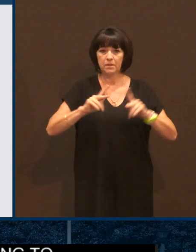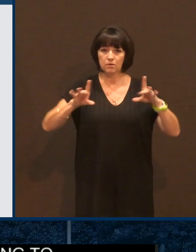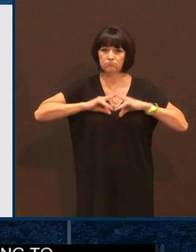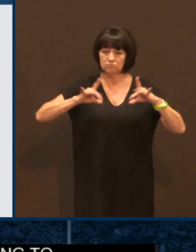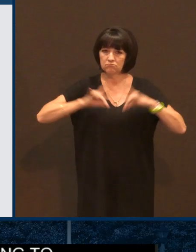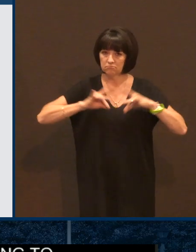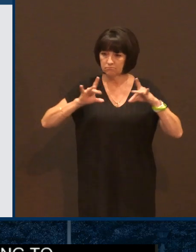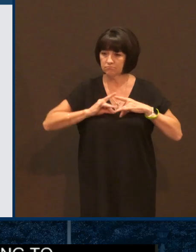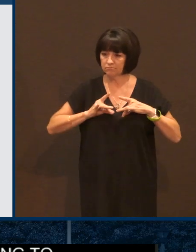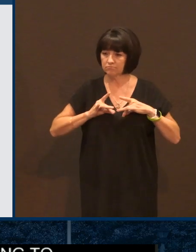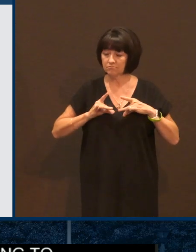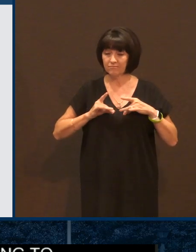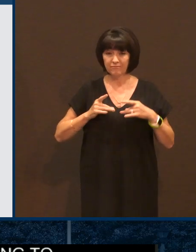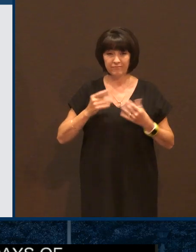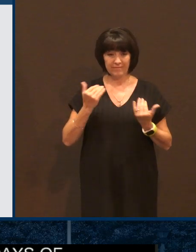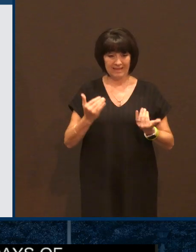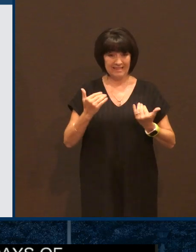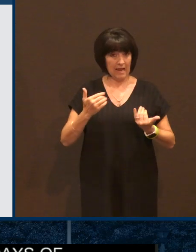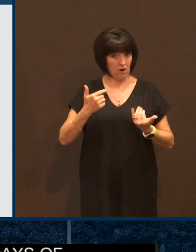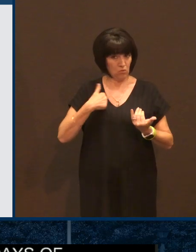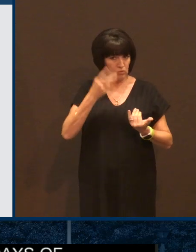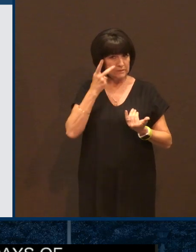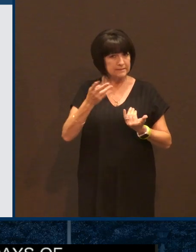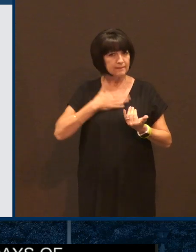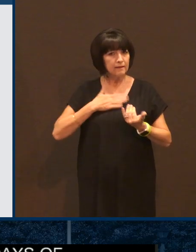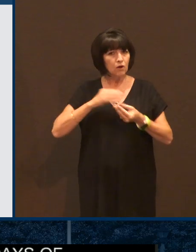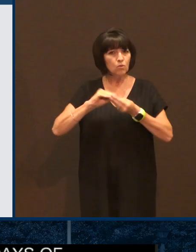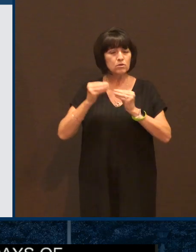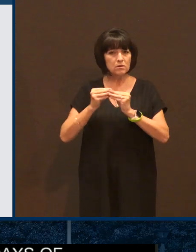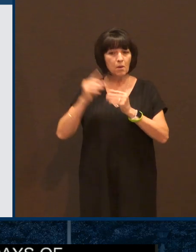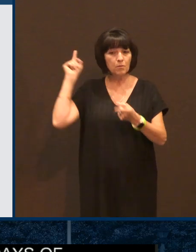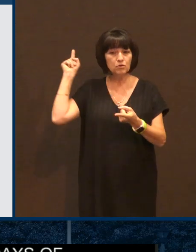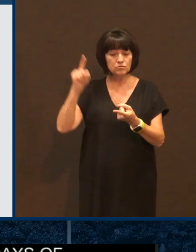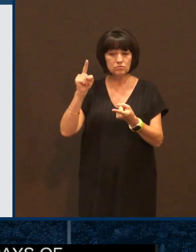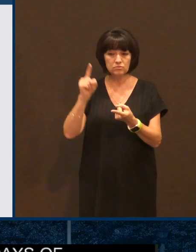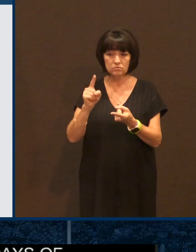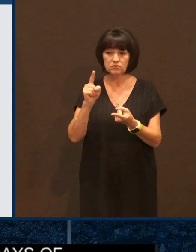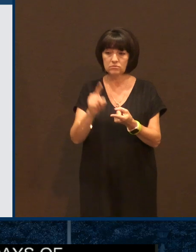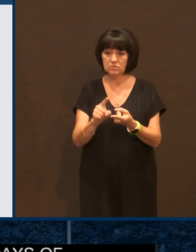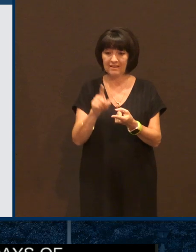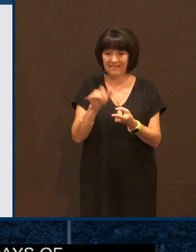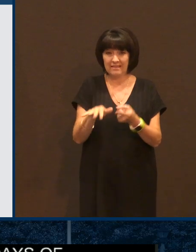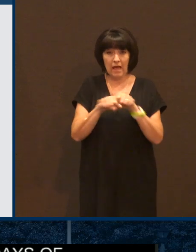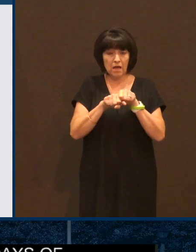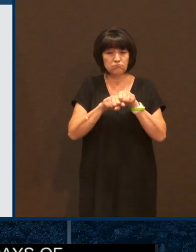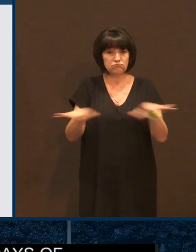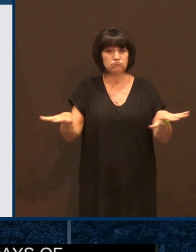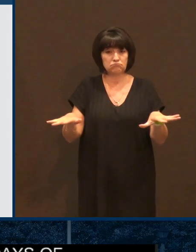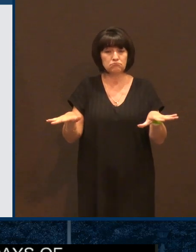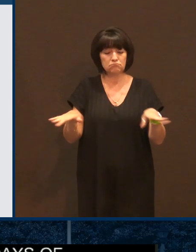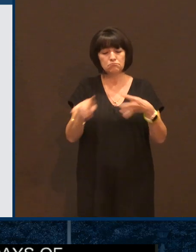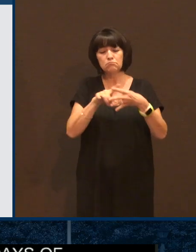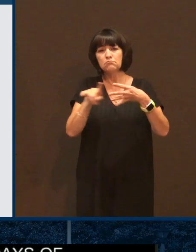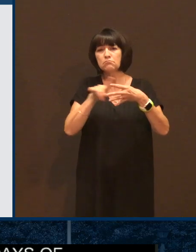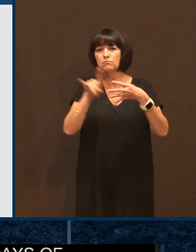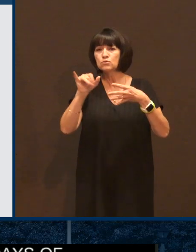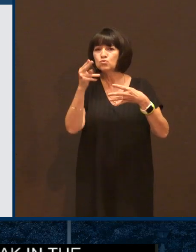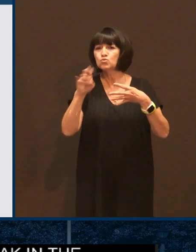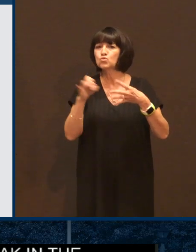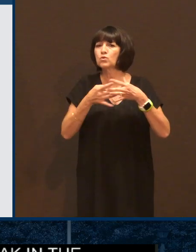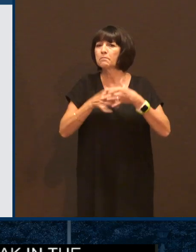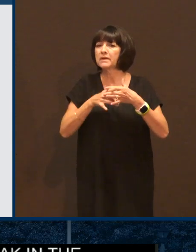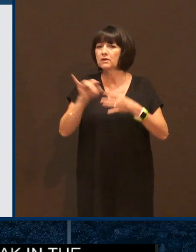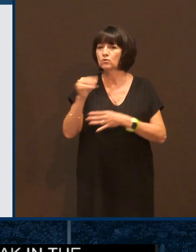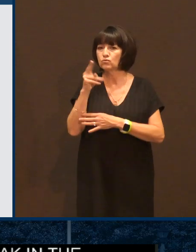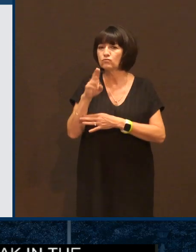and hospitalization, we had this outbreak at the beginning of June, which